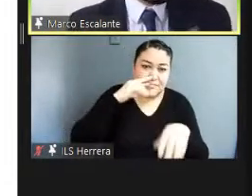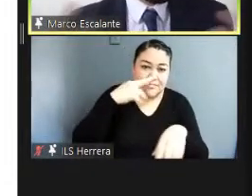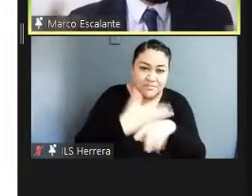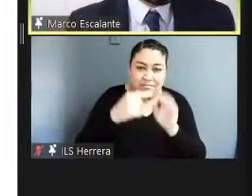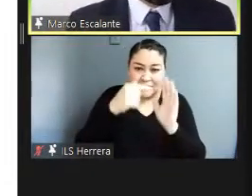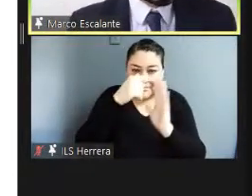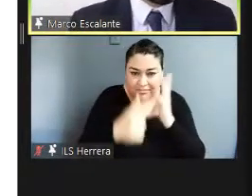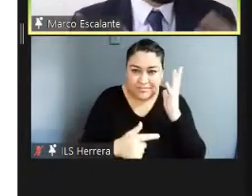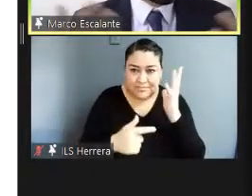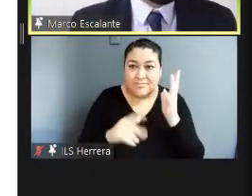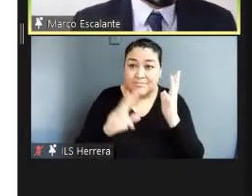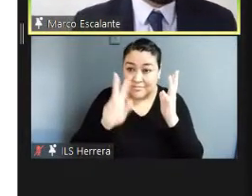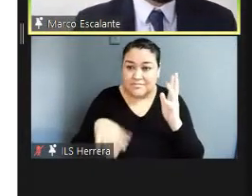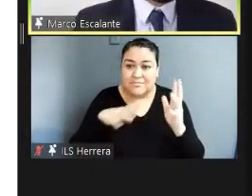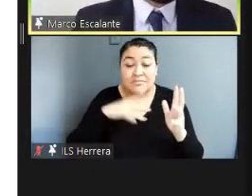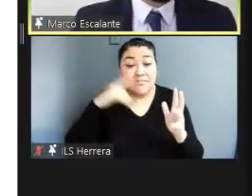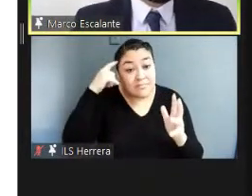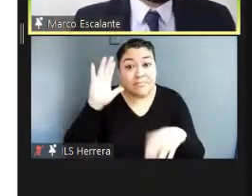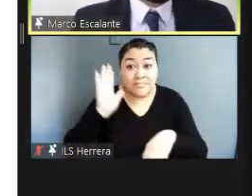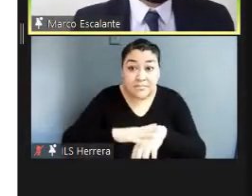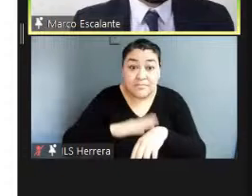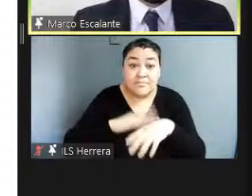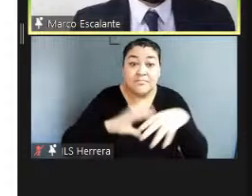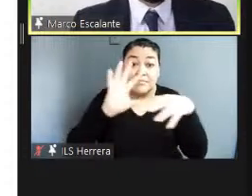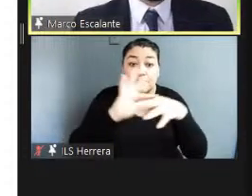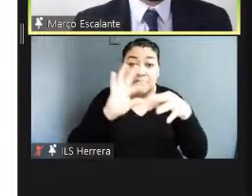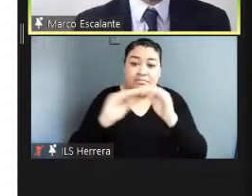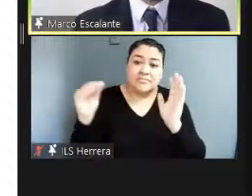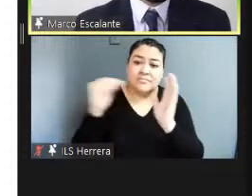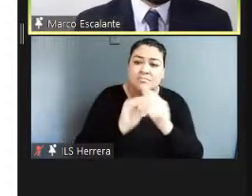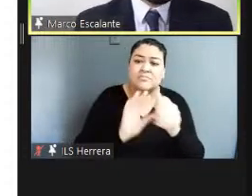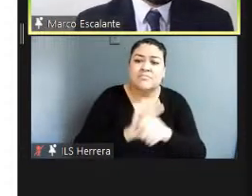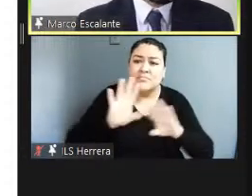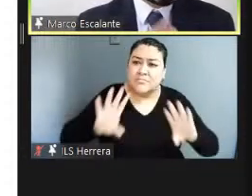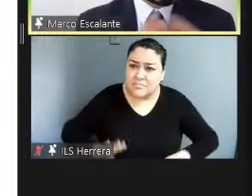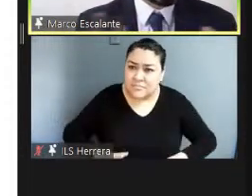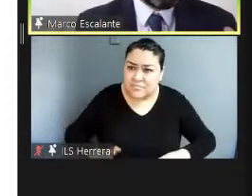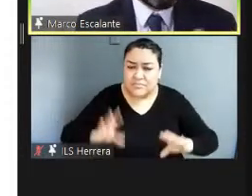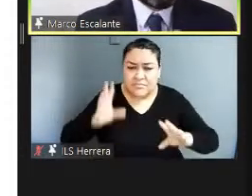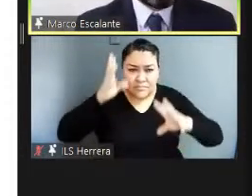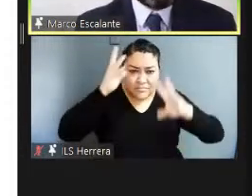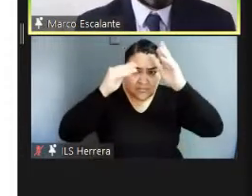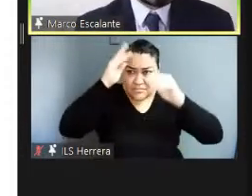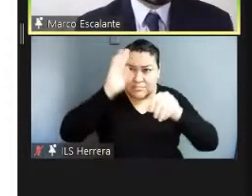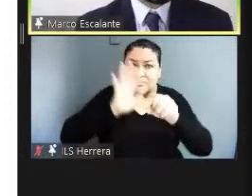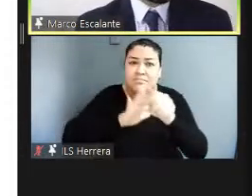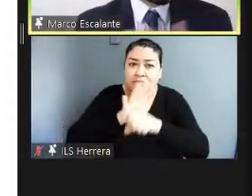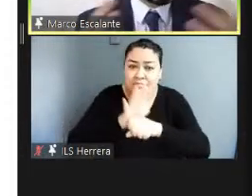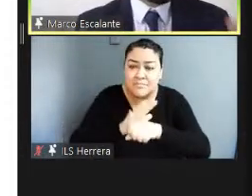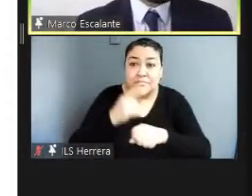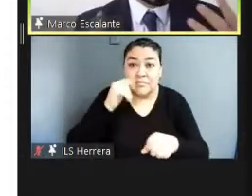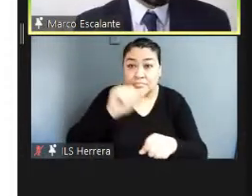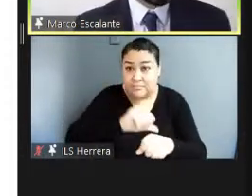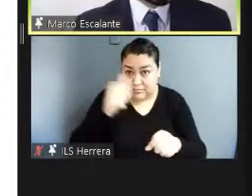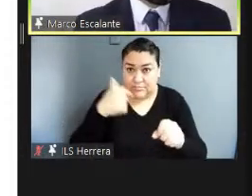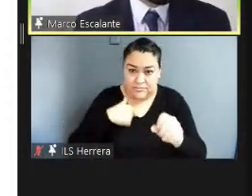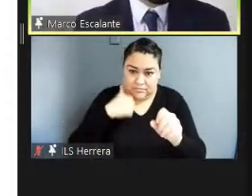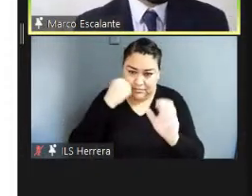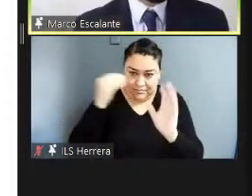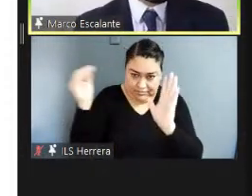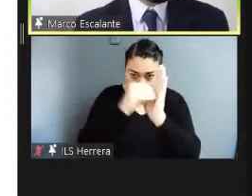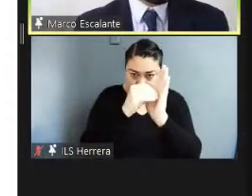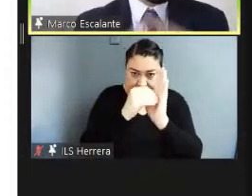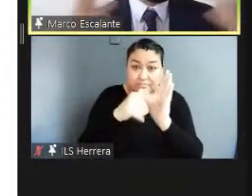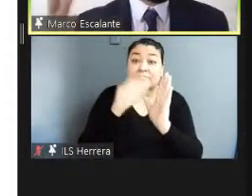components, updating all of the contents and materials, and deciding what are the competencies that will be taken into account